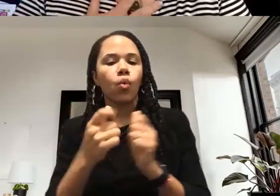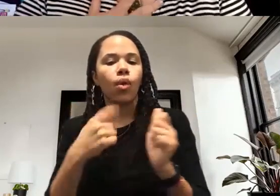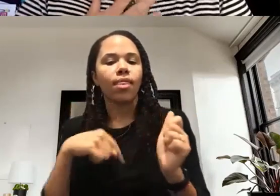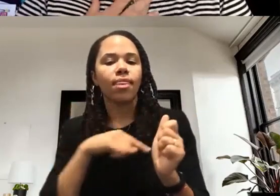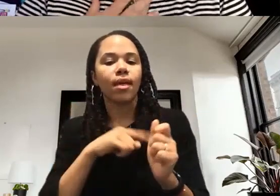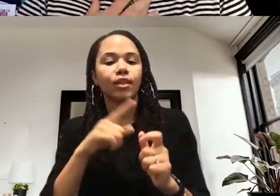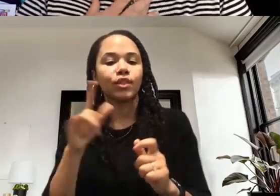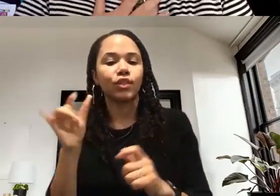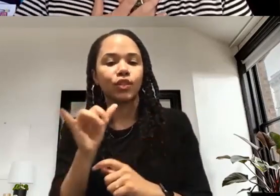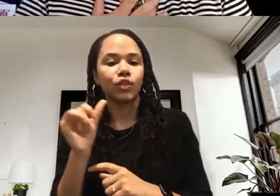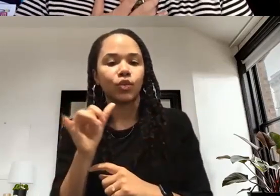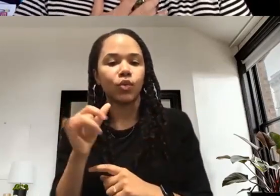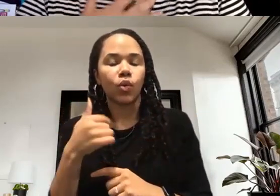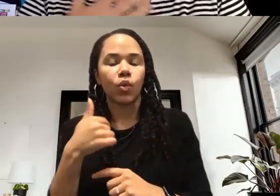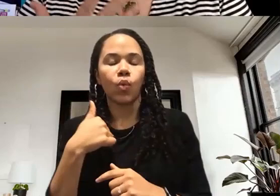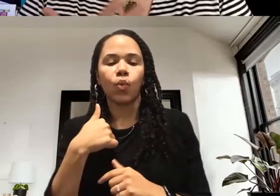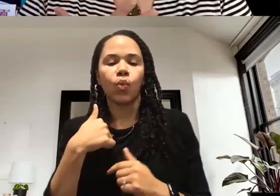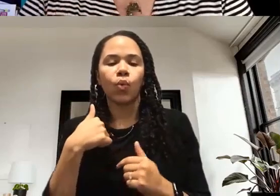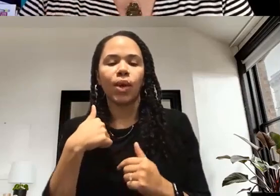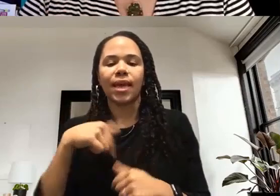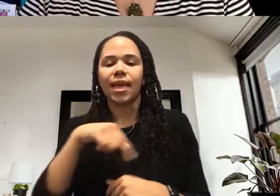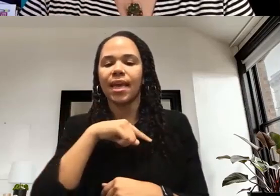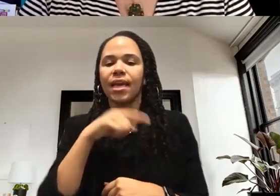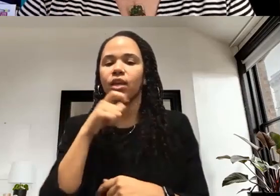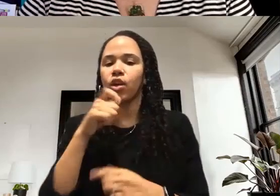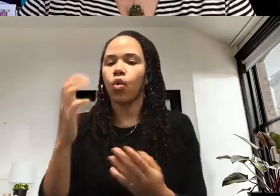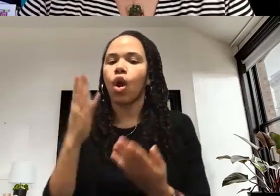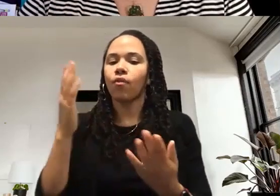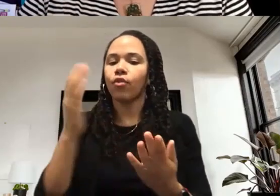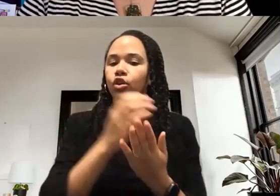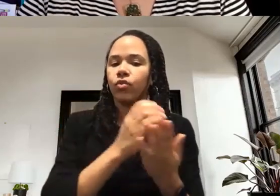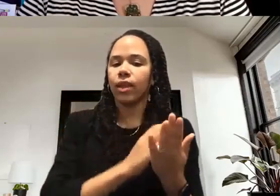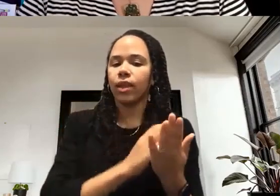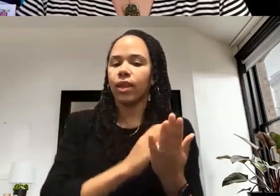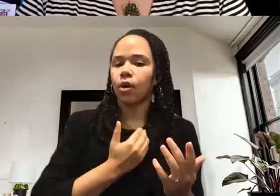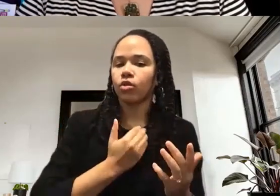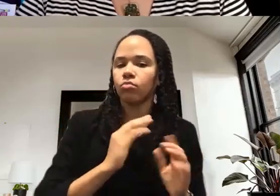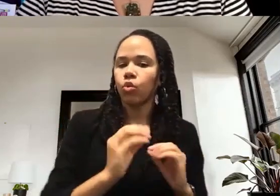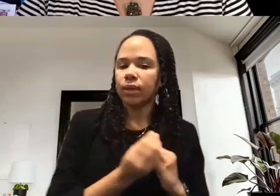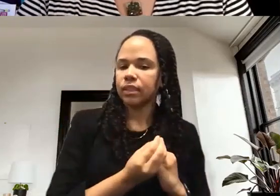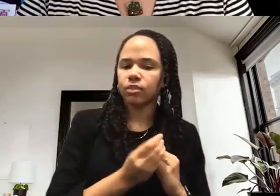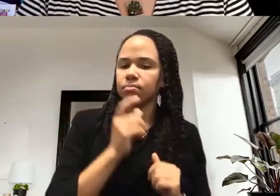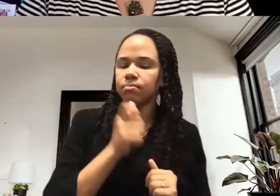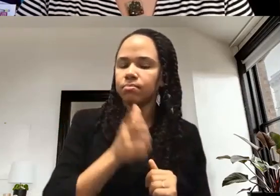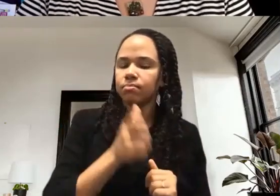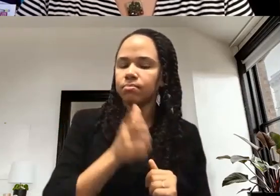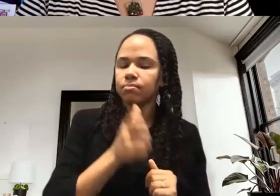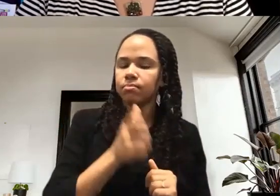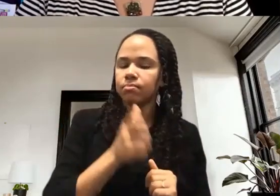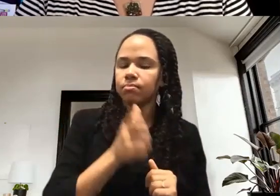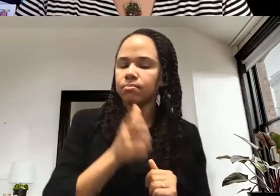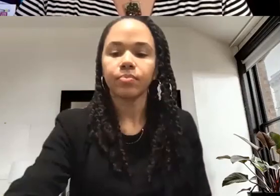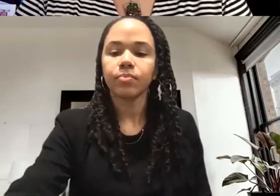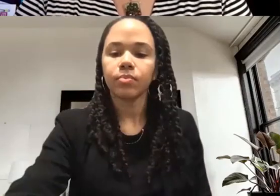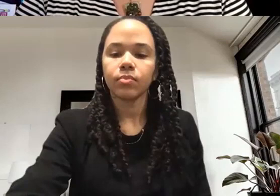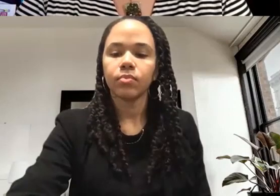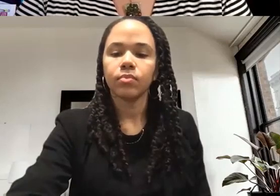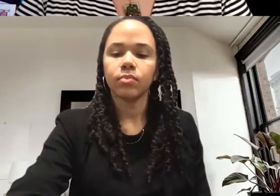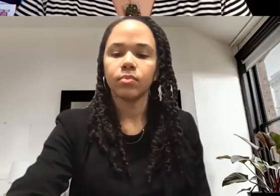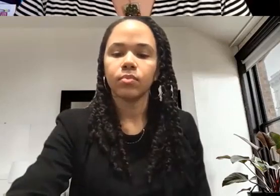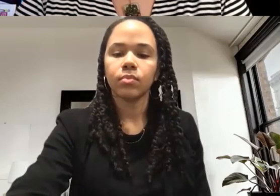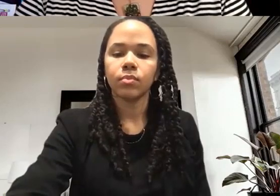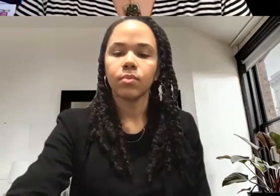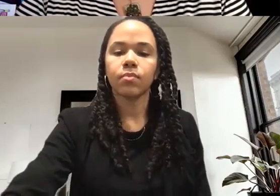Okay. We don't offer curriculum ourselves. Right. Okay. Got it. We have